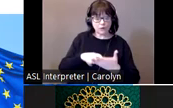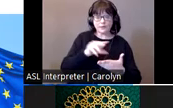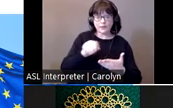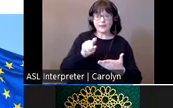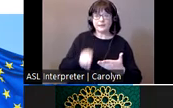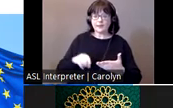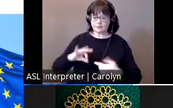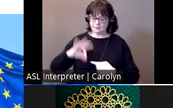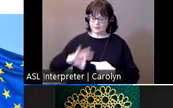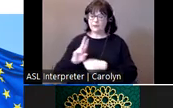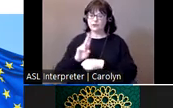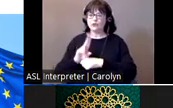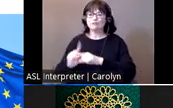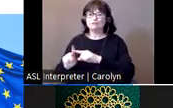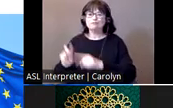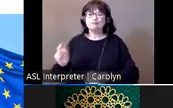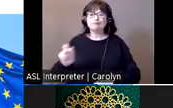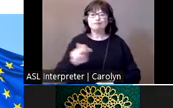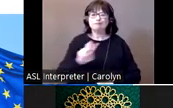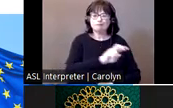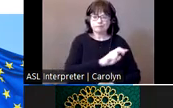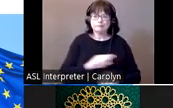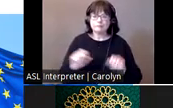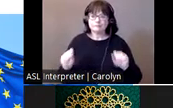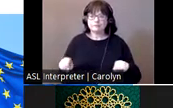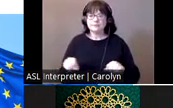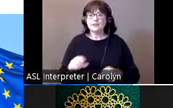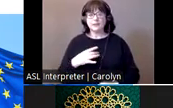that the EU, the European Union, is attempting to do this as a whole.